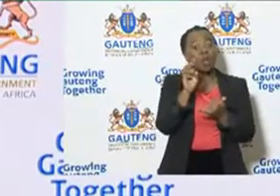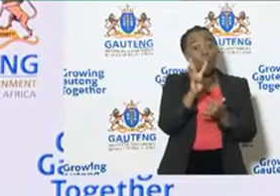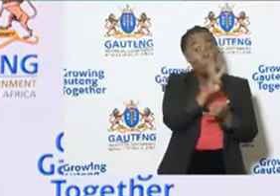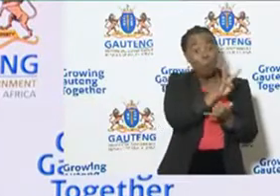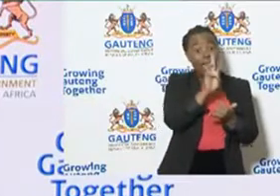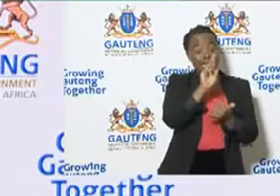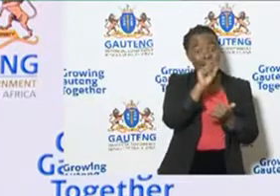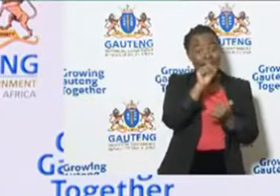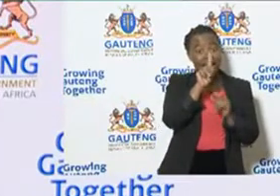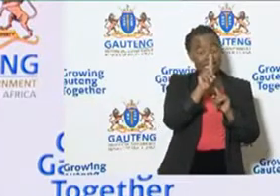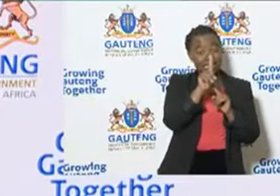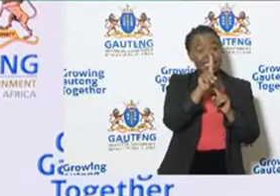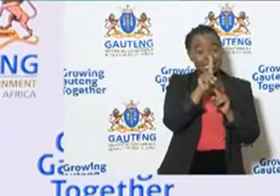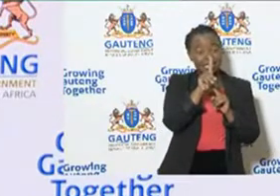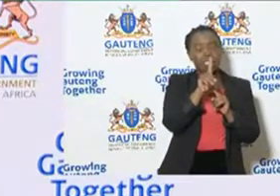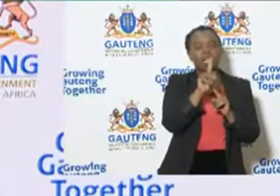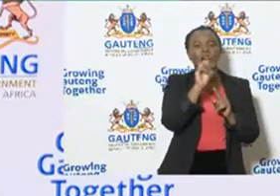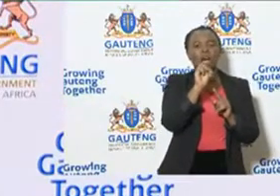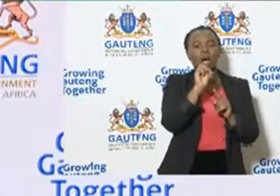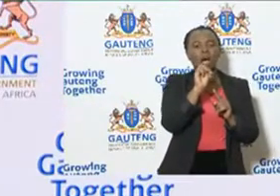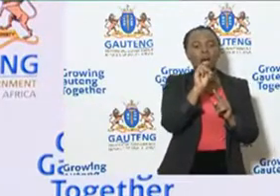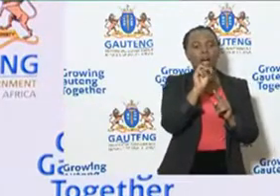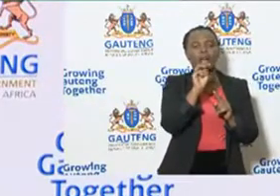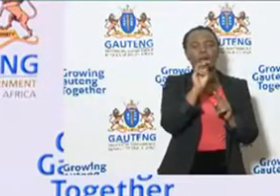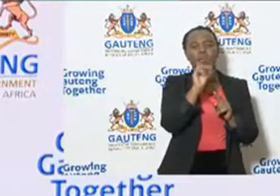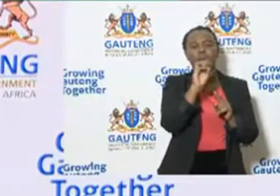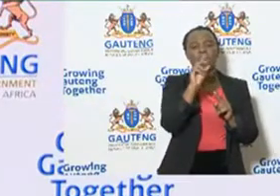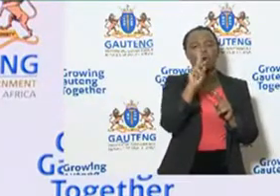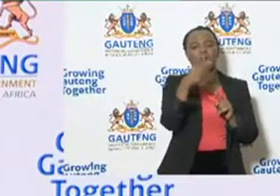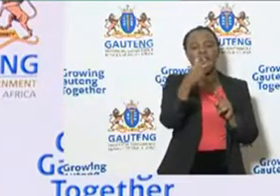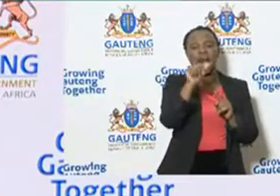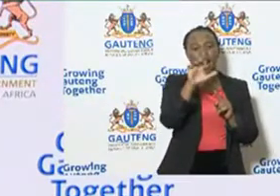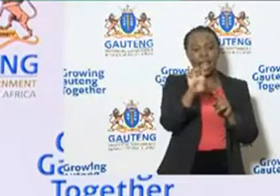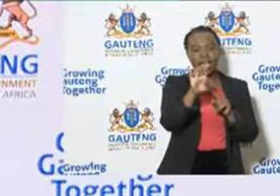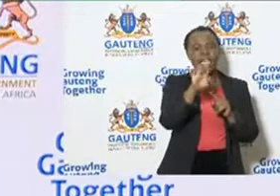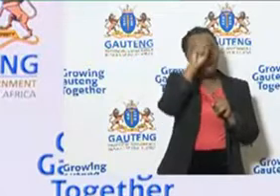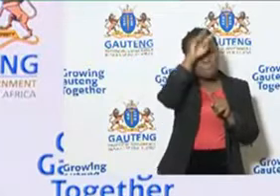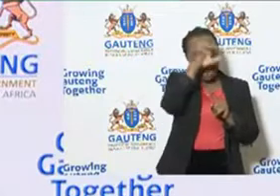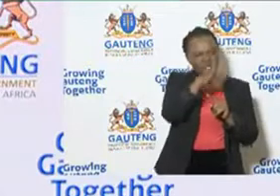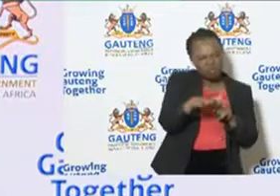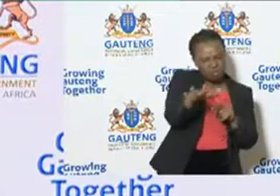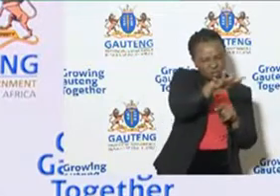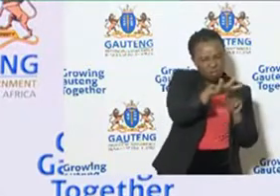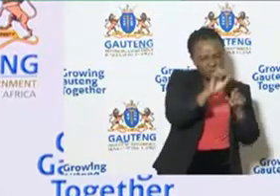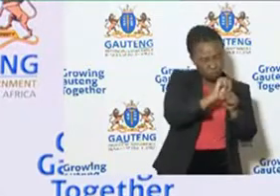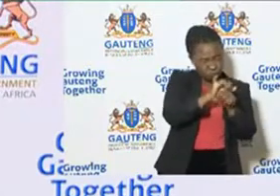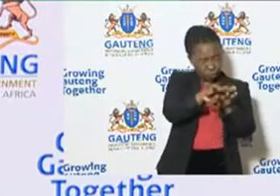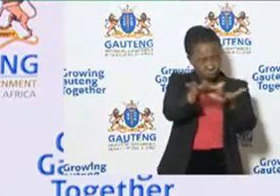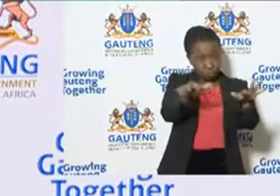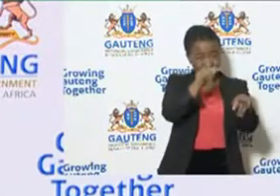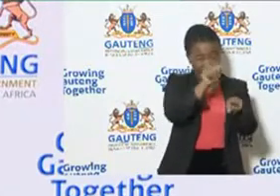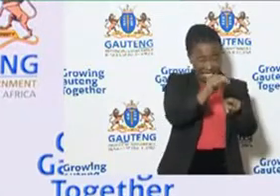again, the sub-district called Mirafon City, that's where the mining outbreak has taken place.